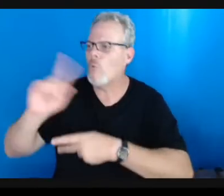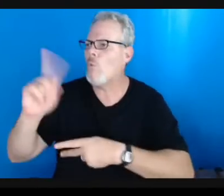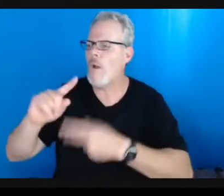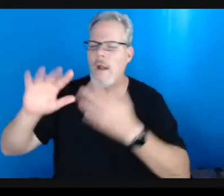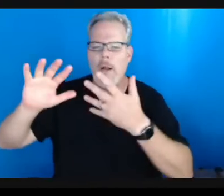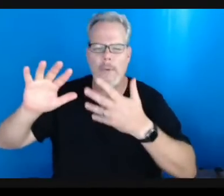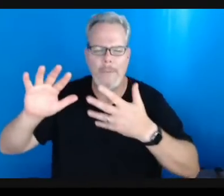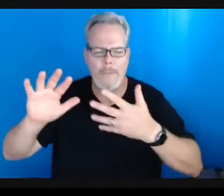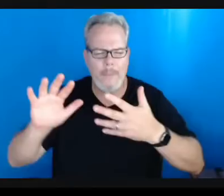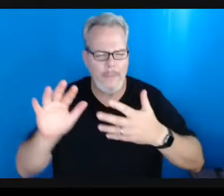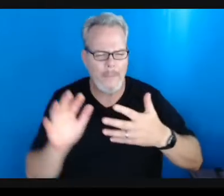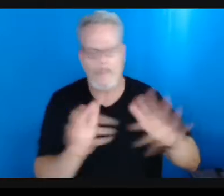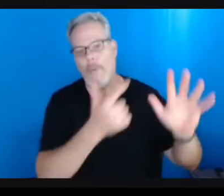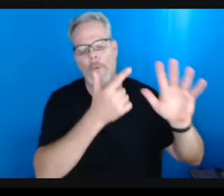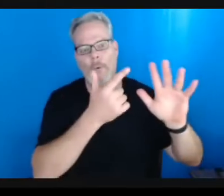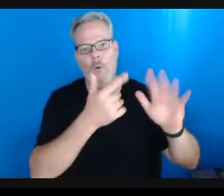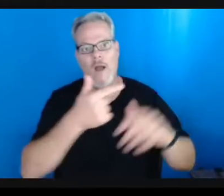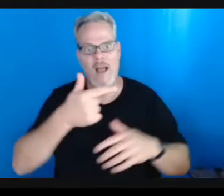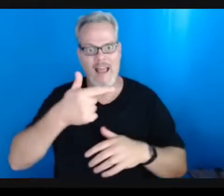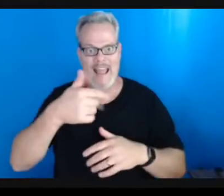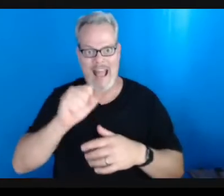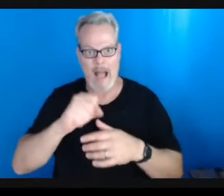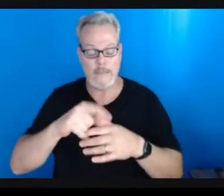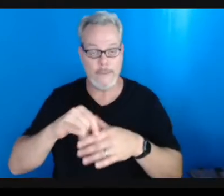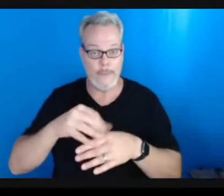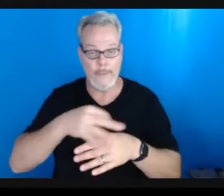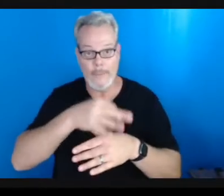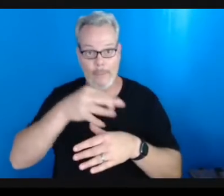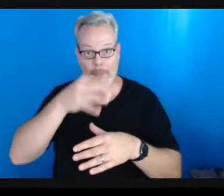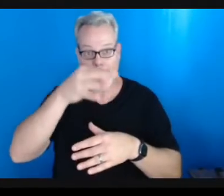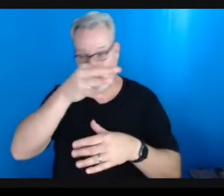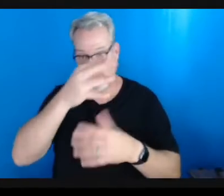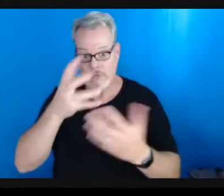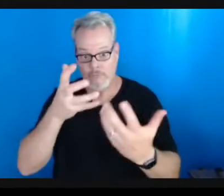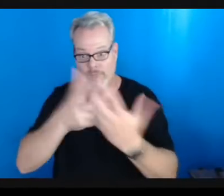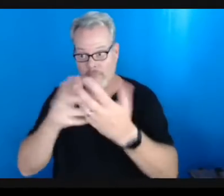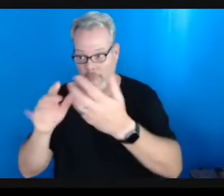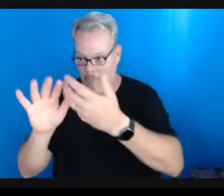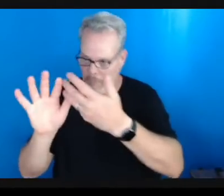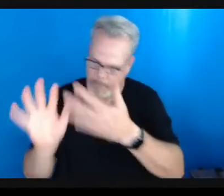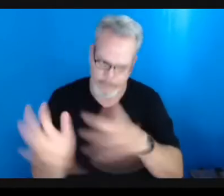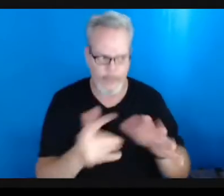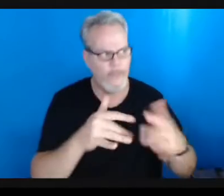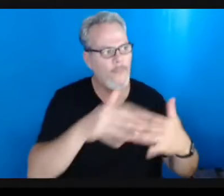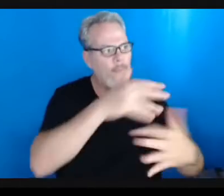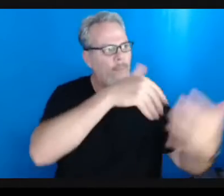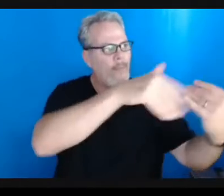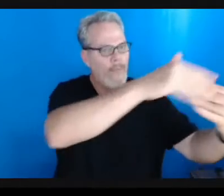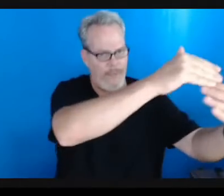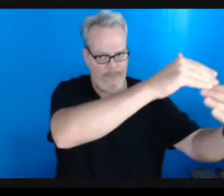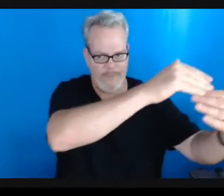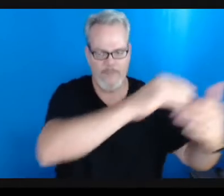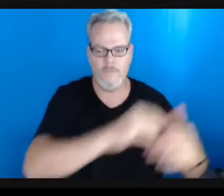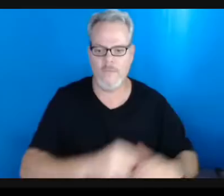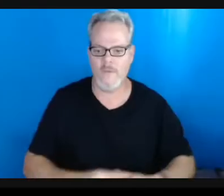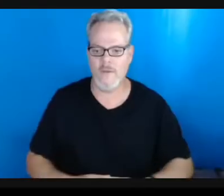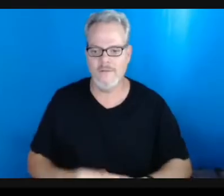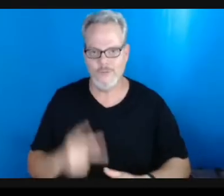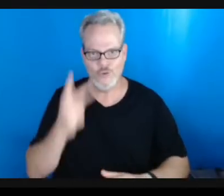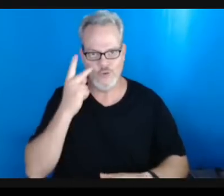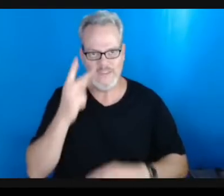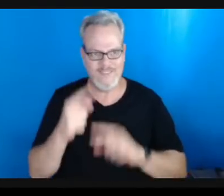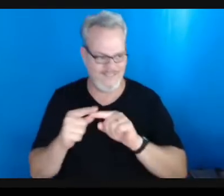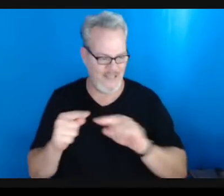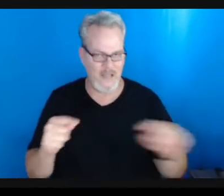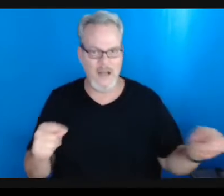puff of extra gas comes out at the start of each episode here. So it looks pretty good here. There's a SO2 blowing off to the